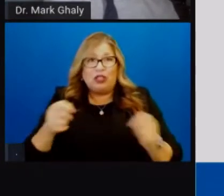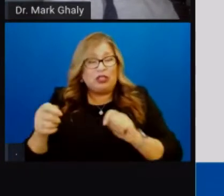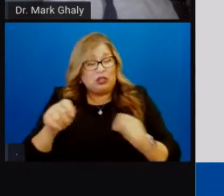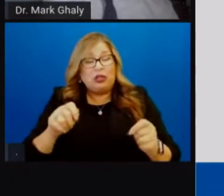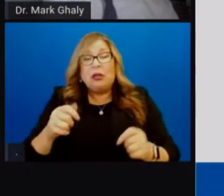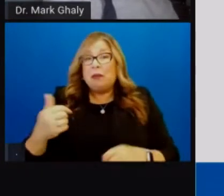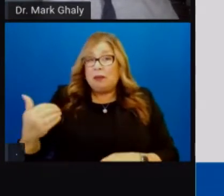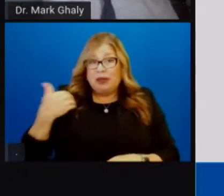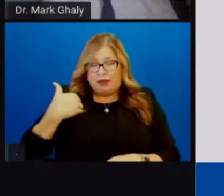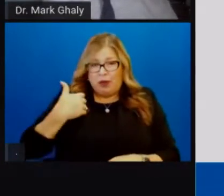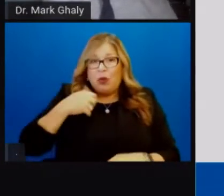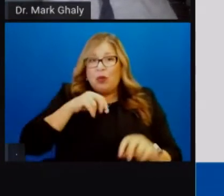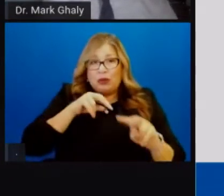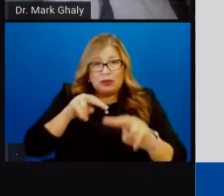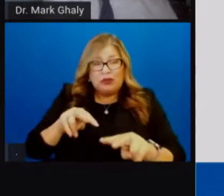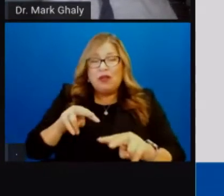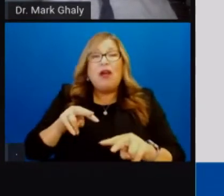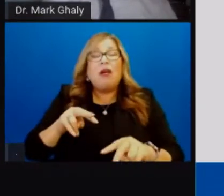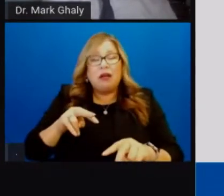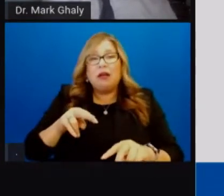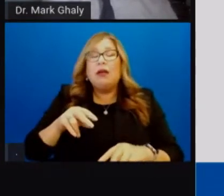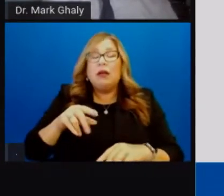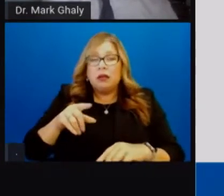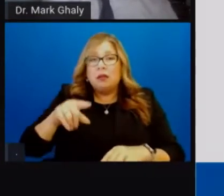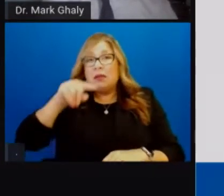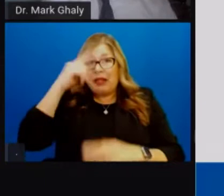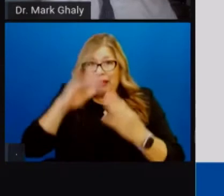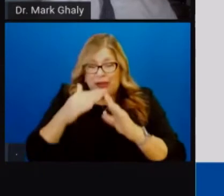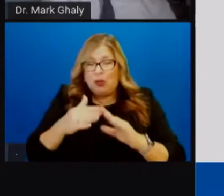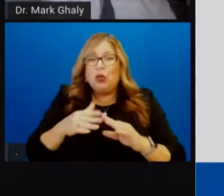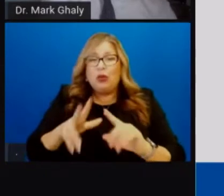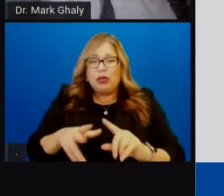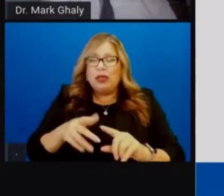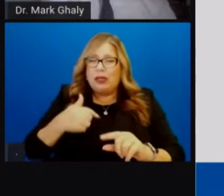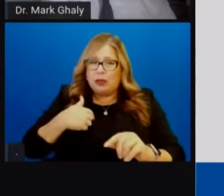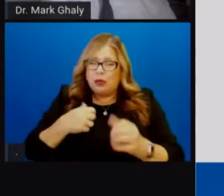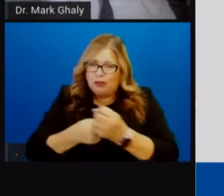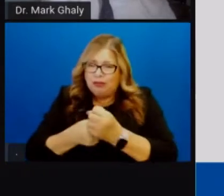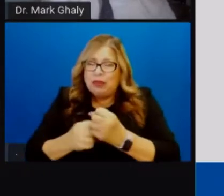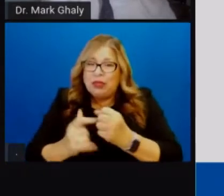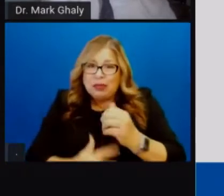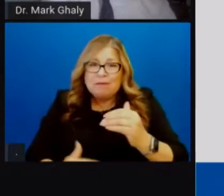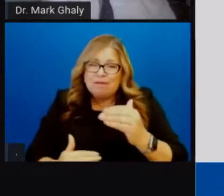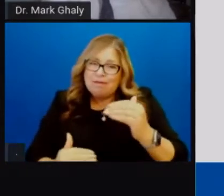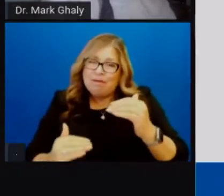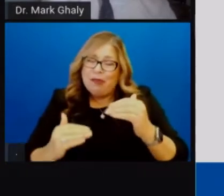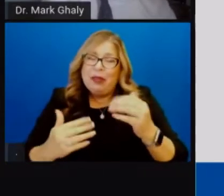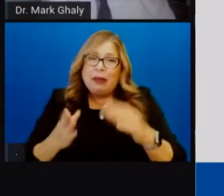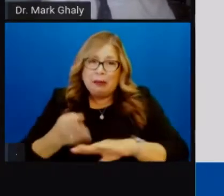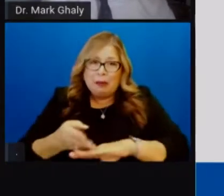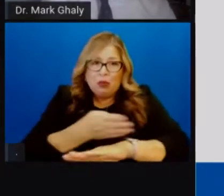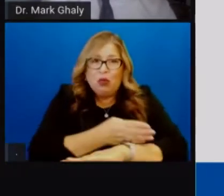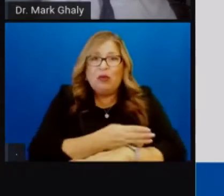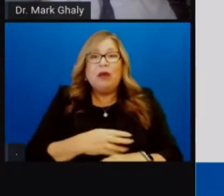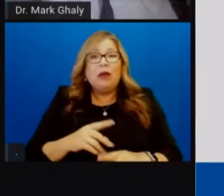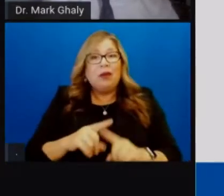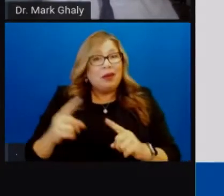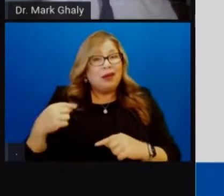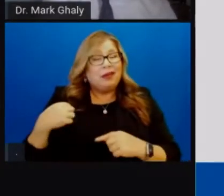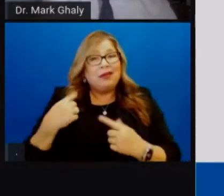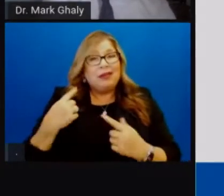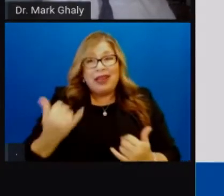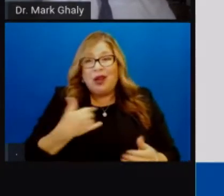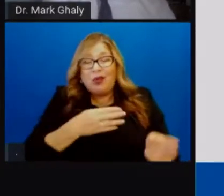improvements earlier for Black communities. More recently, we've seen the impact on deaths even greater.